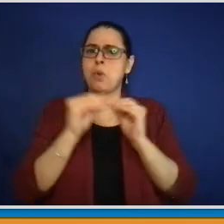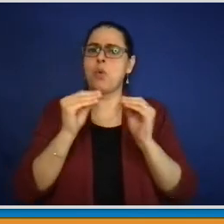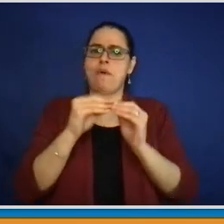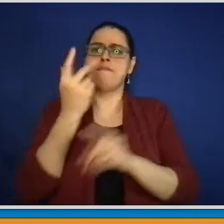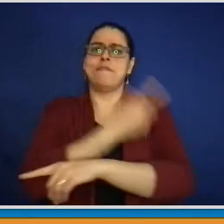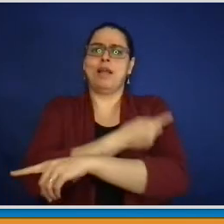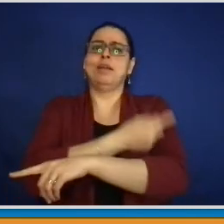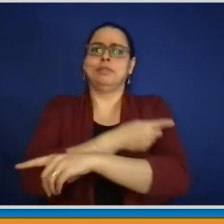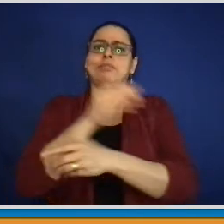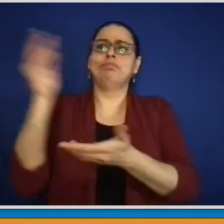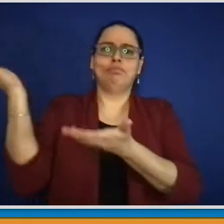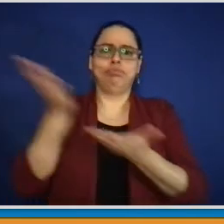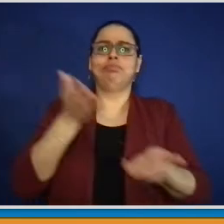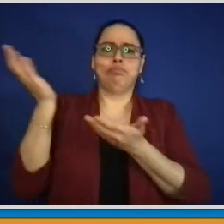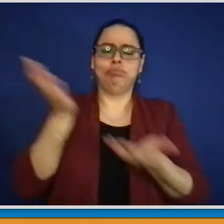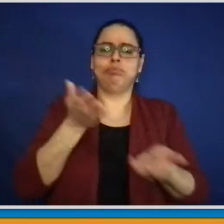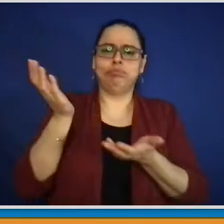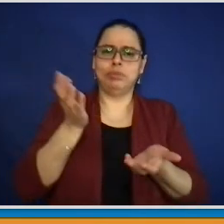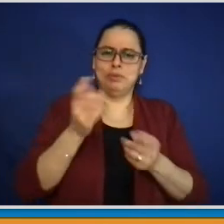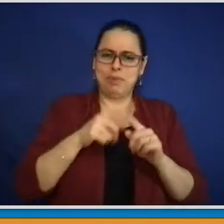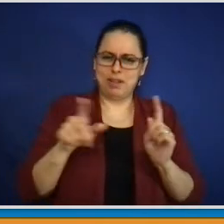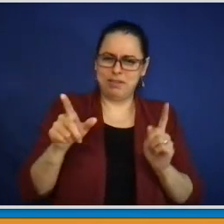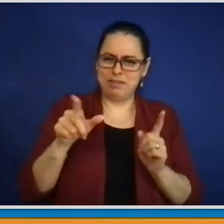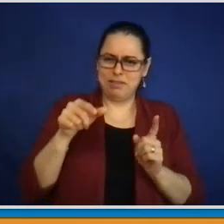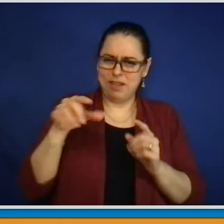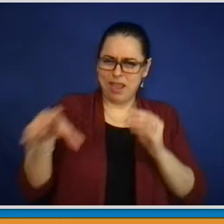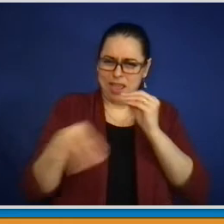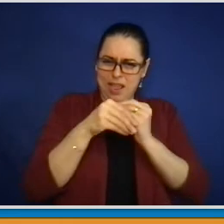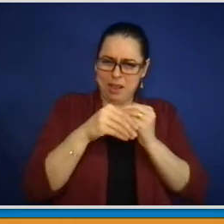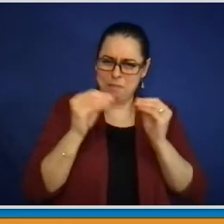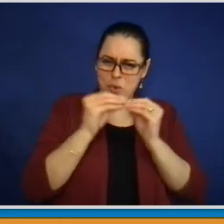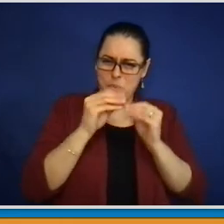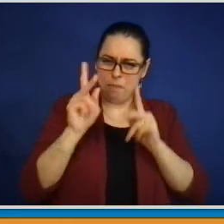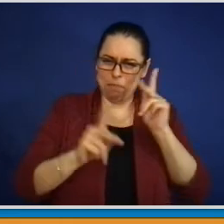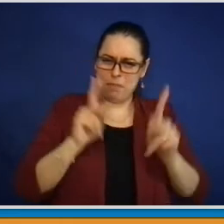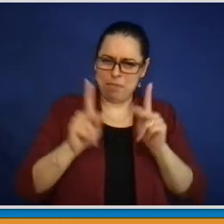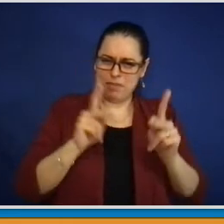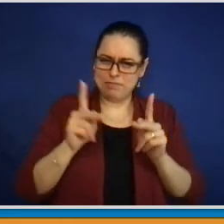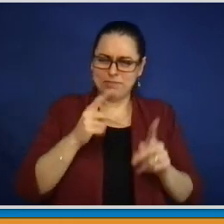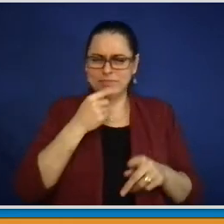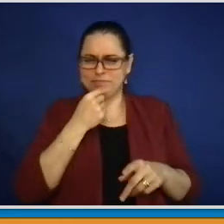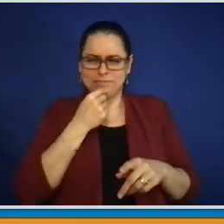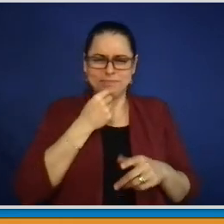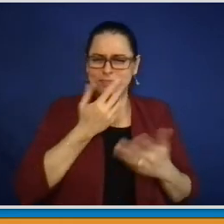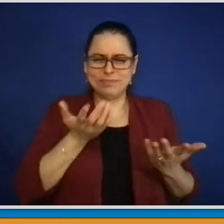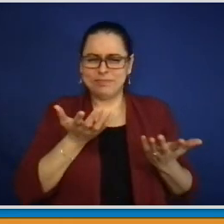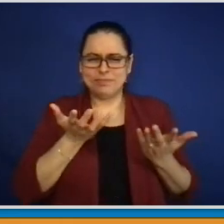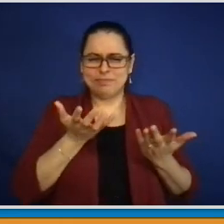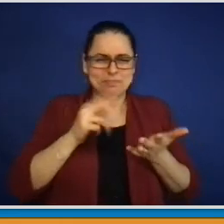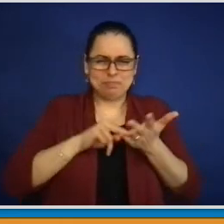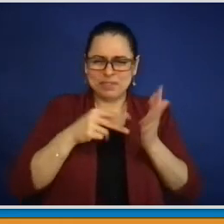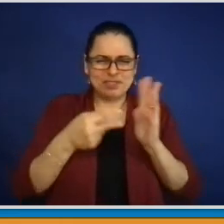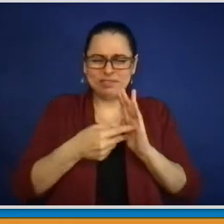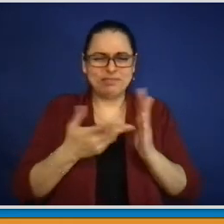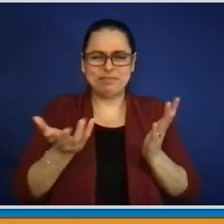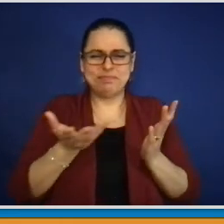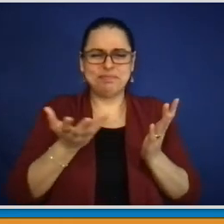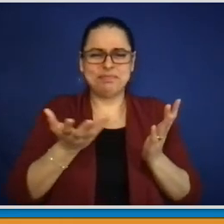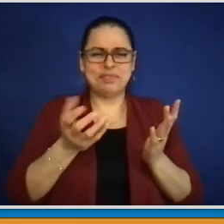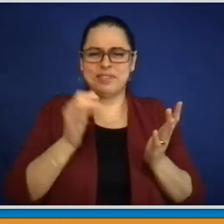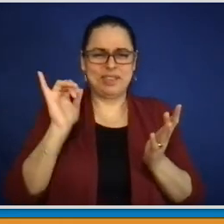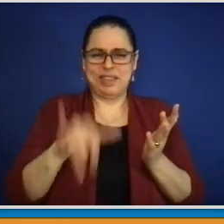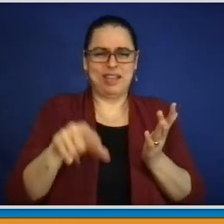make it more difficult for people to get an appointment? That's from Samantha Crawford, News 12. Actually, the number's 50 years and older.